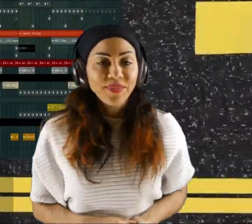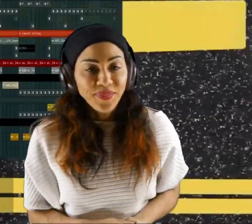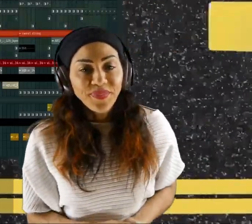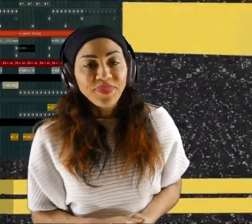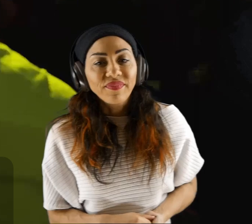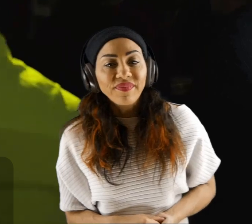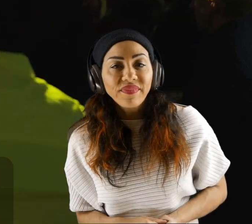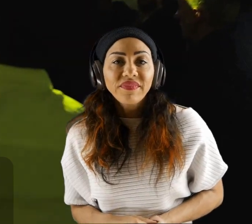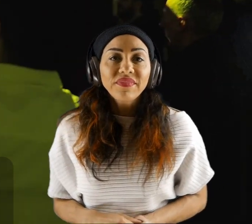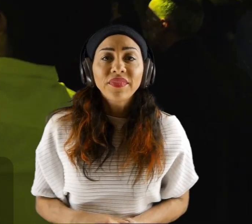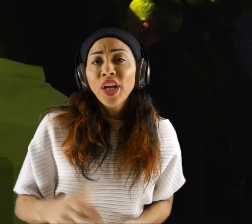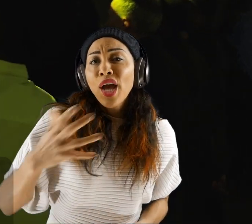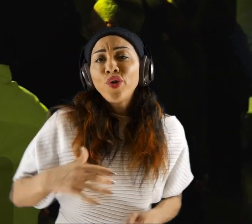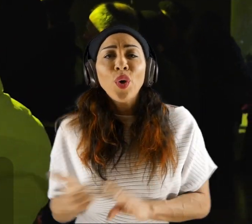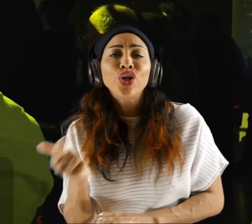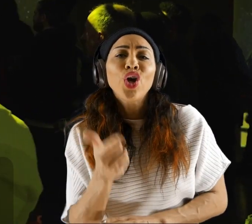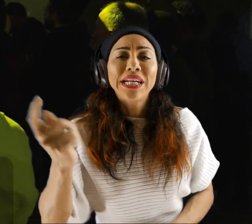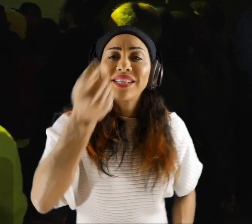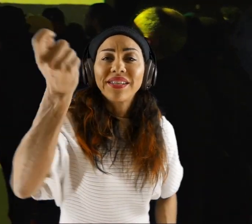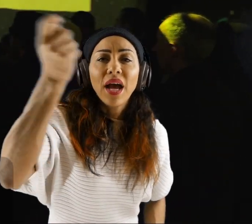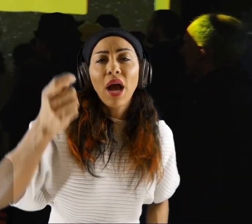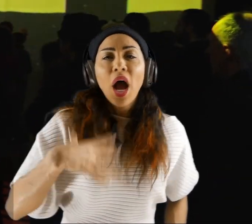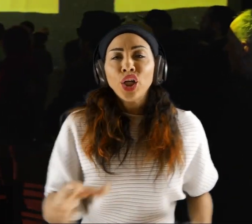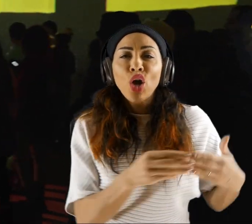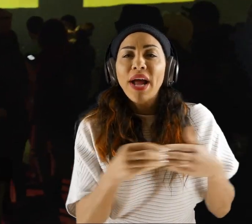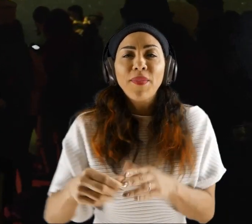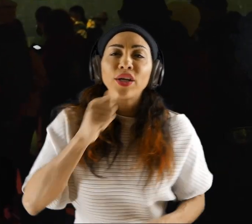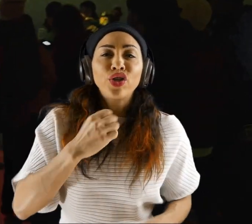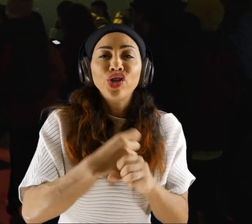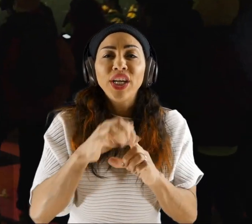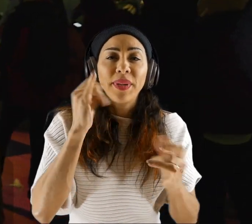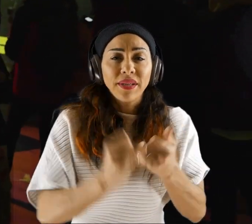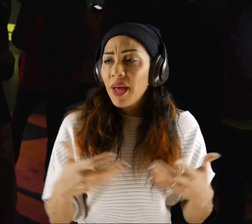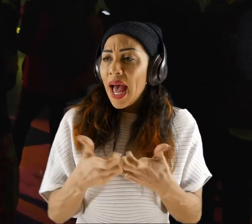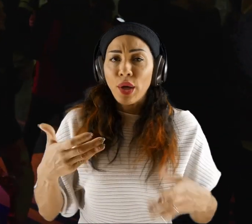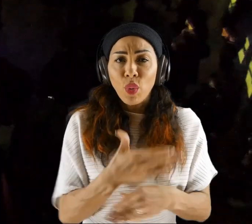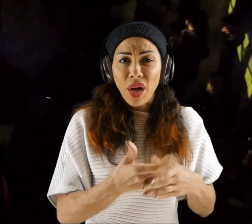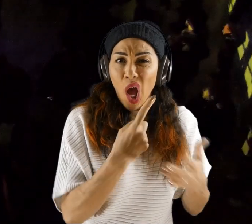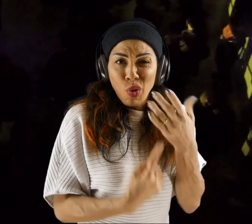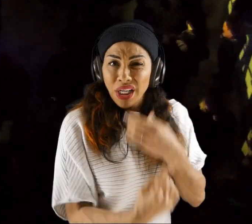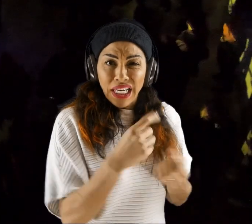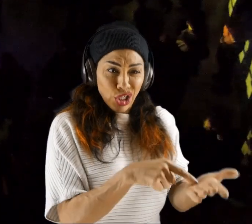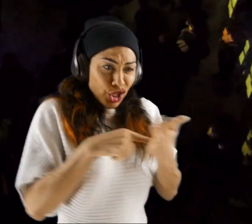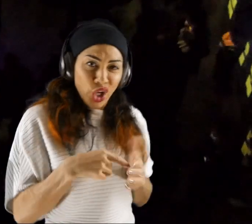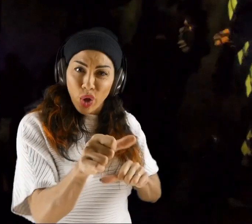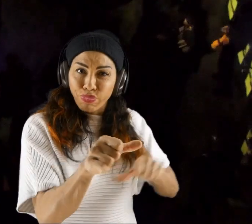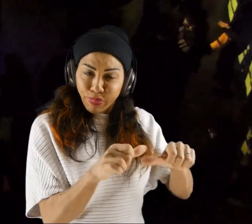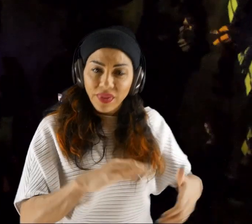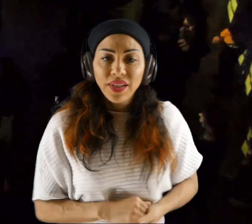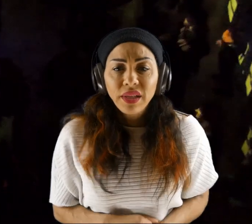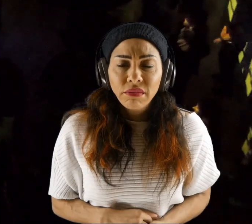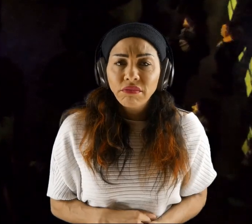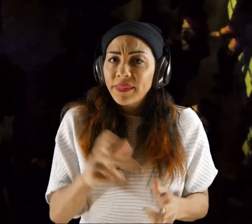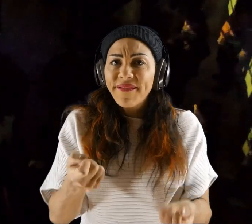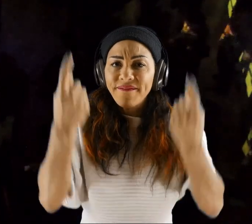Survive. If you're on a journey to success, then I don't recommend using a GPS, because how can it work when all it does is shows you the route that's the easiest? If what I